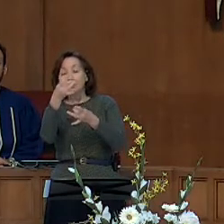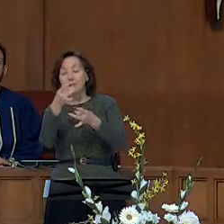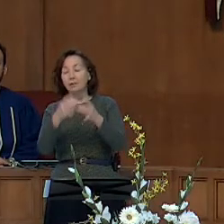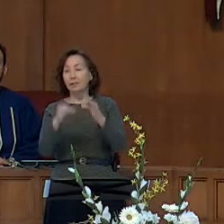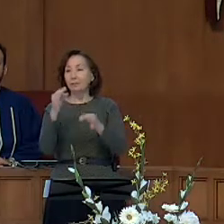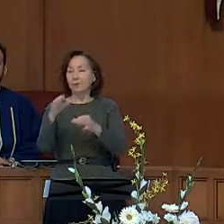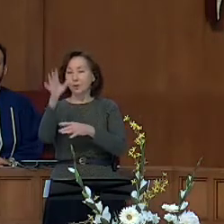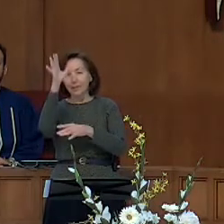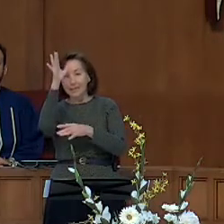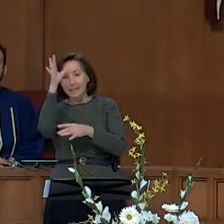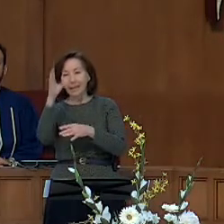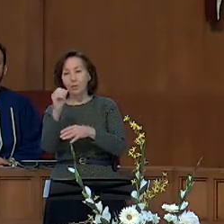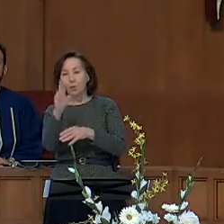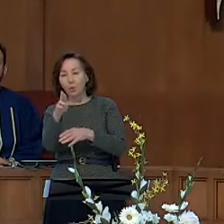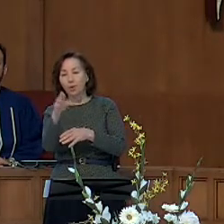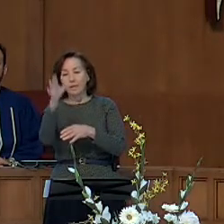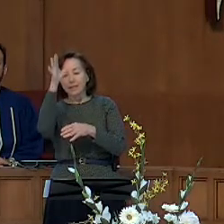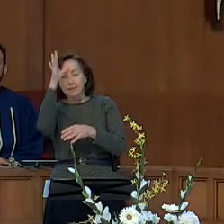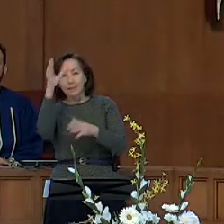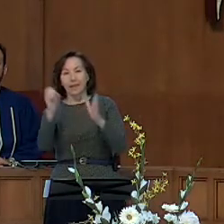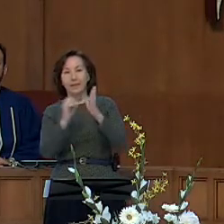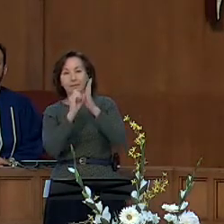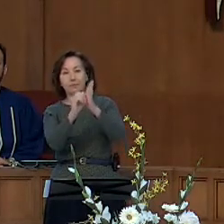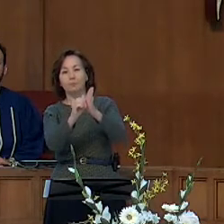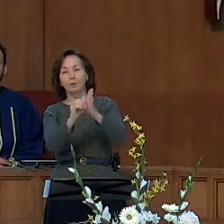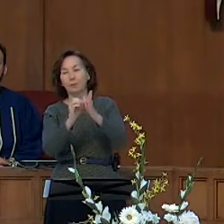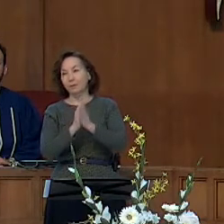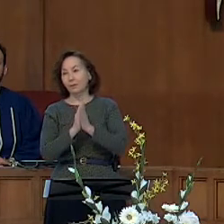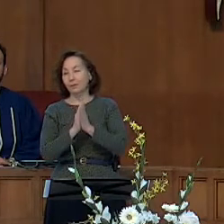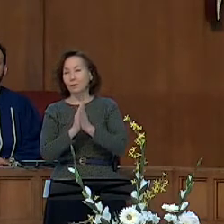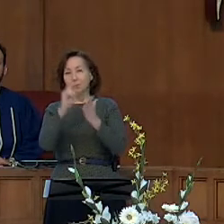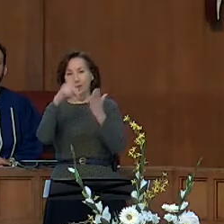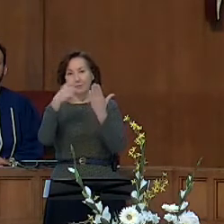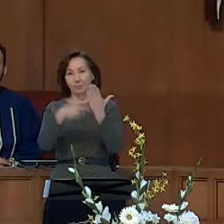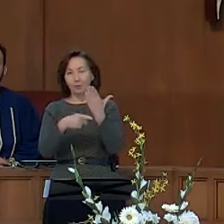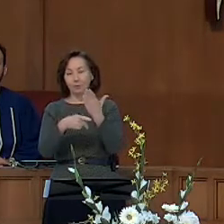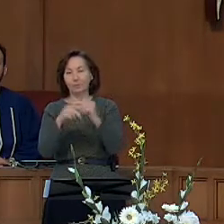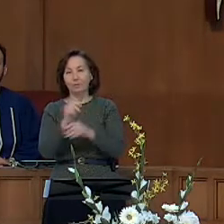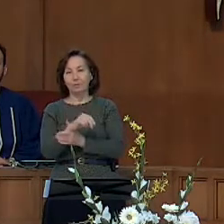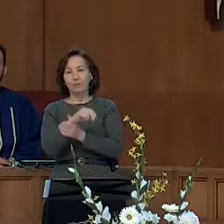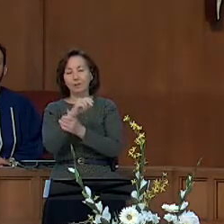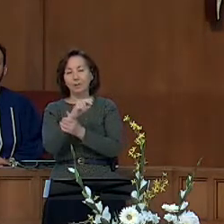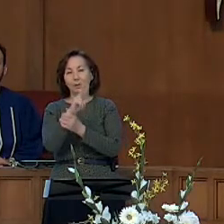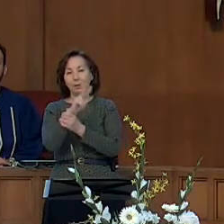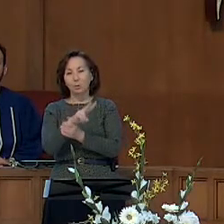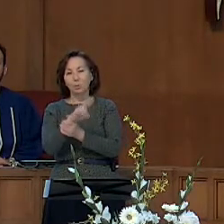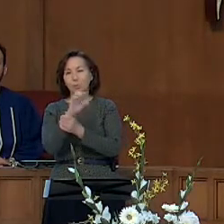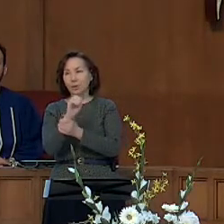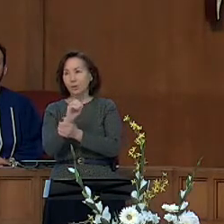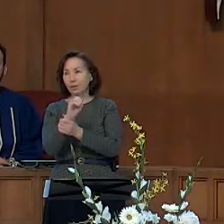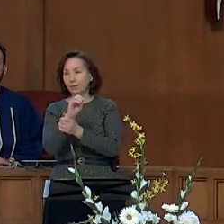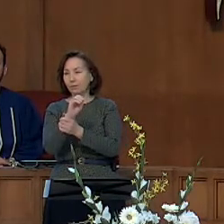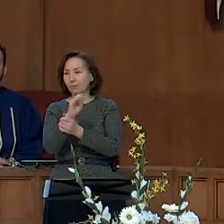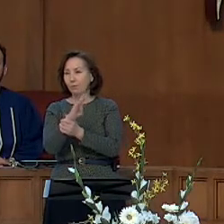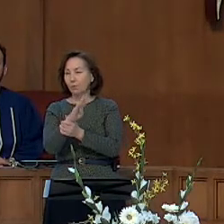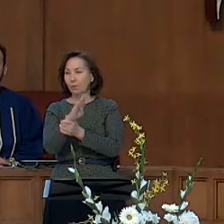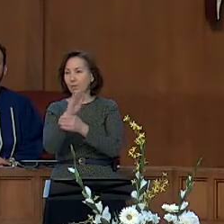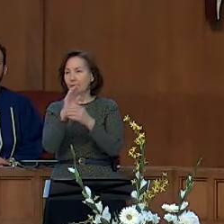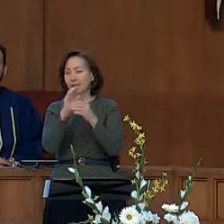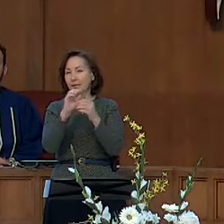a dad role model, because we have a program. It's called 24/7 Father Program, and we just